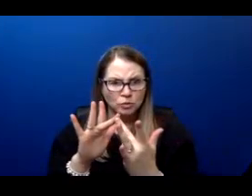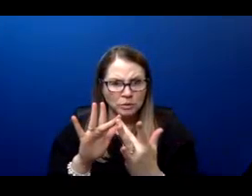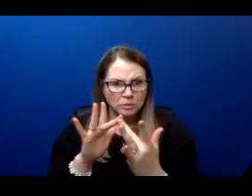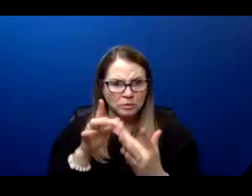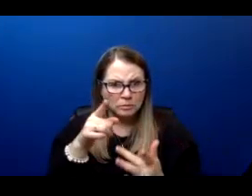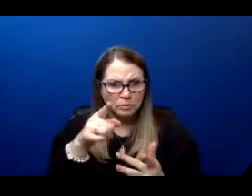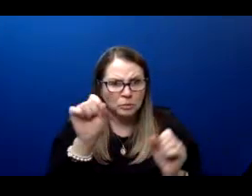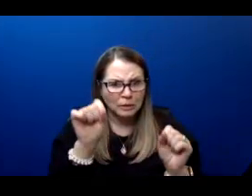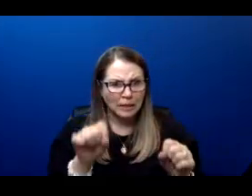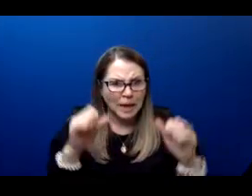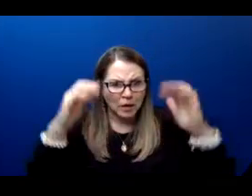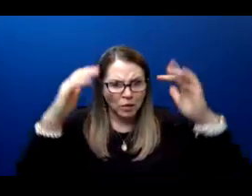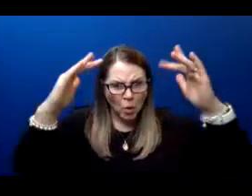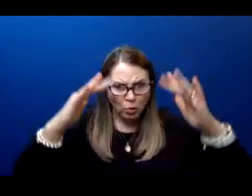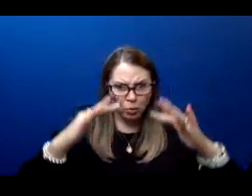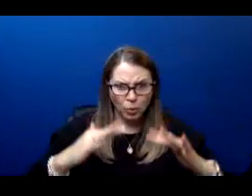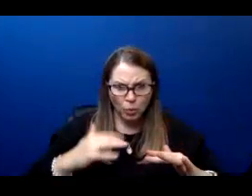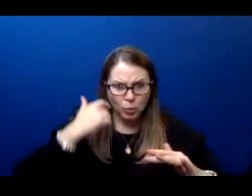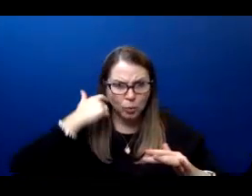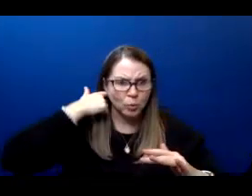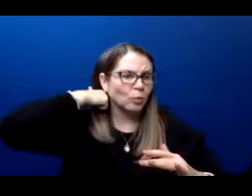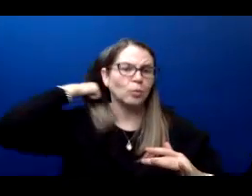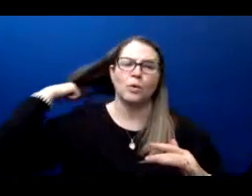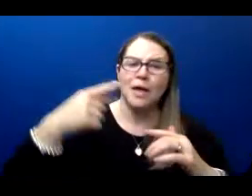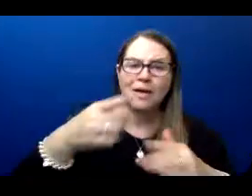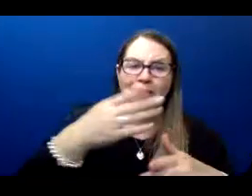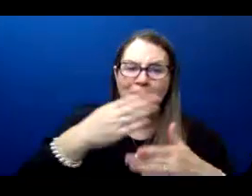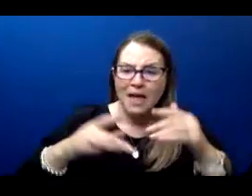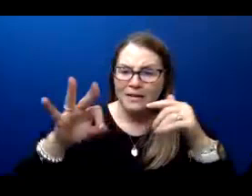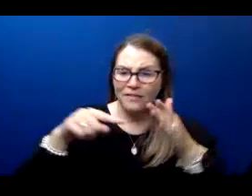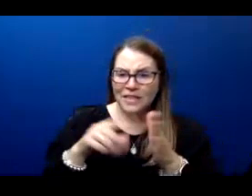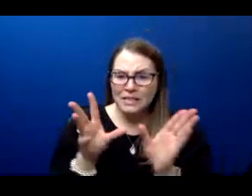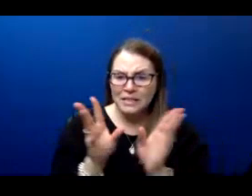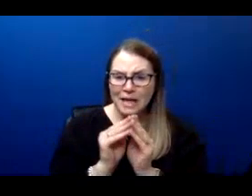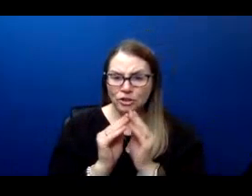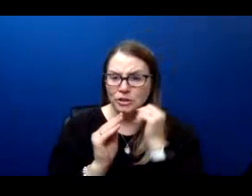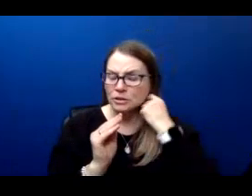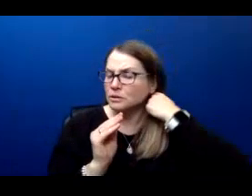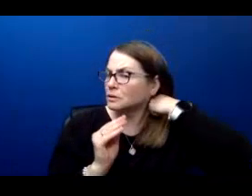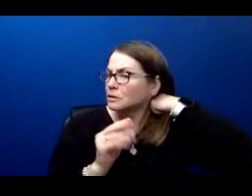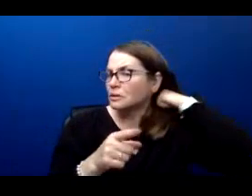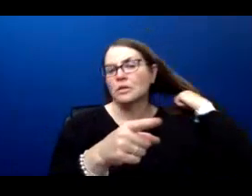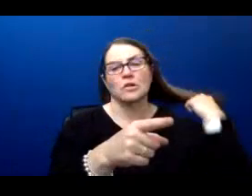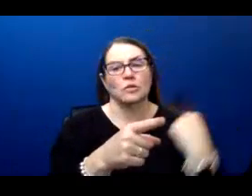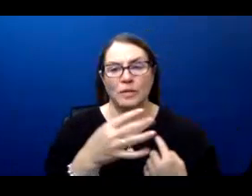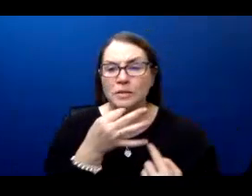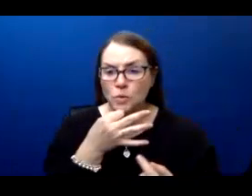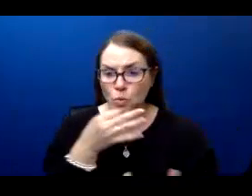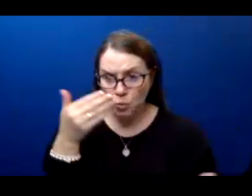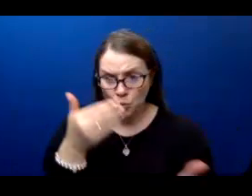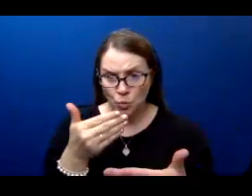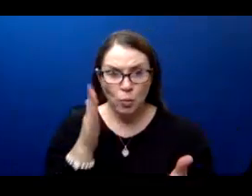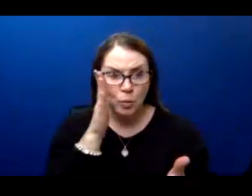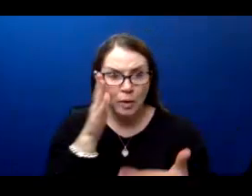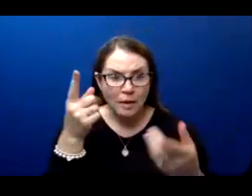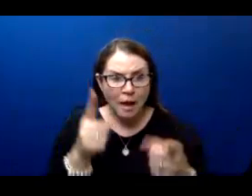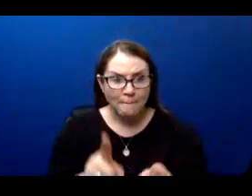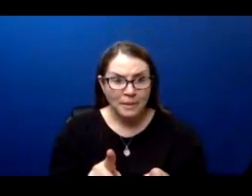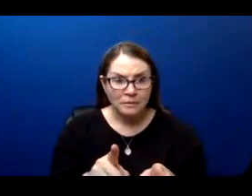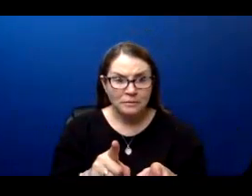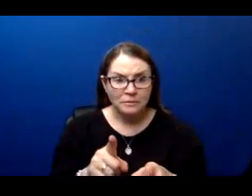can just go through it and then take questions at the end of this section, Mr. Chair. So this is an upcoming event. And again, for those who have been